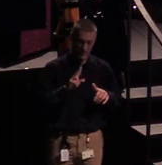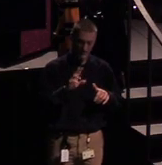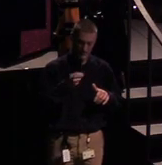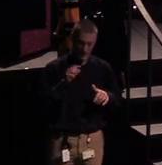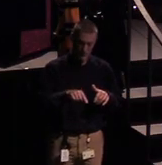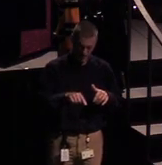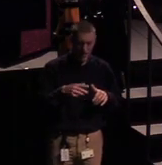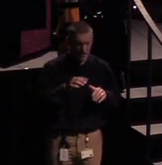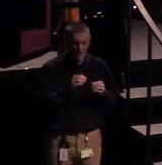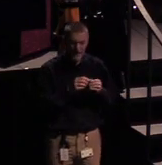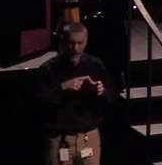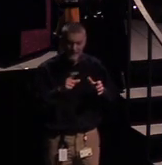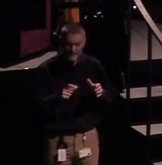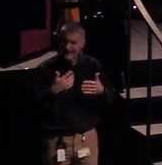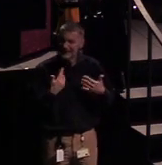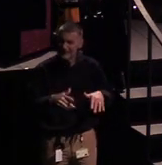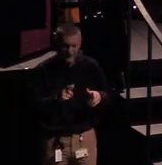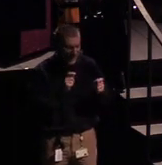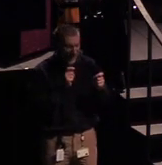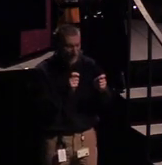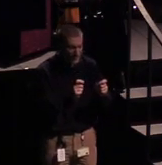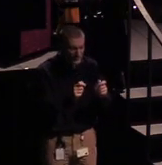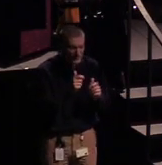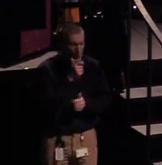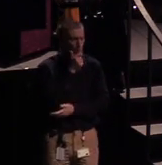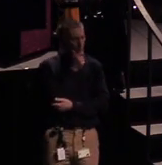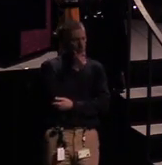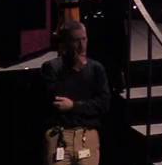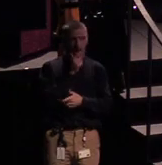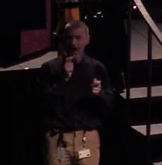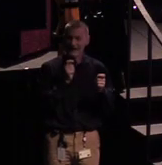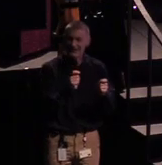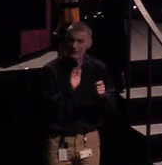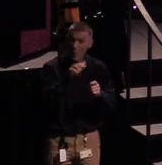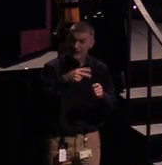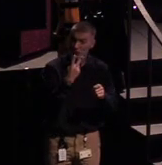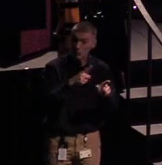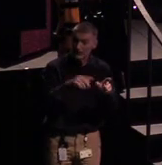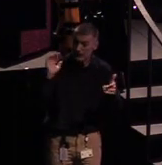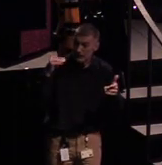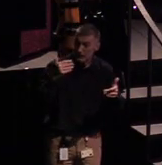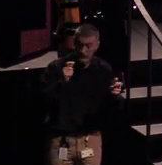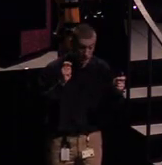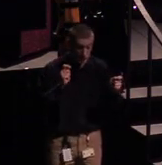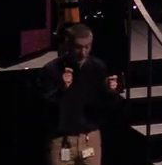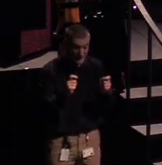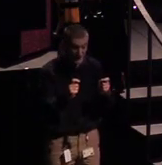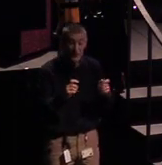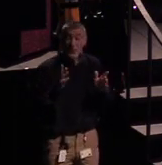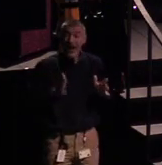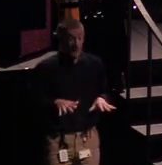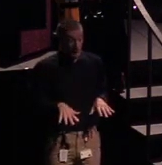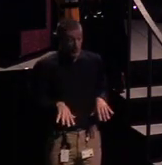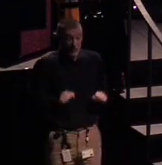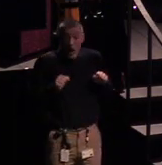of Ruston resistance we haven't gone straight in and just done that immediately it's been a two-year process of change but you have to start somewhere and